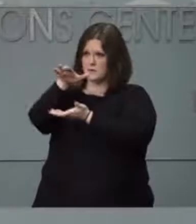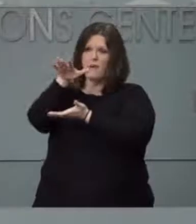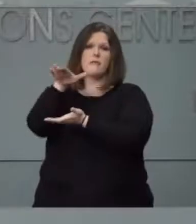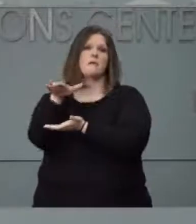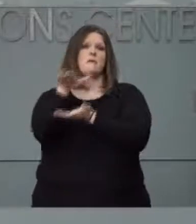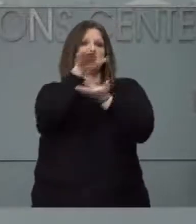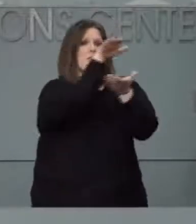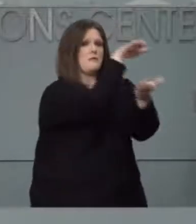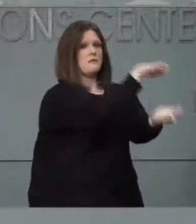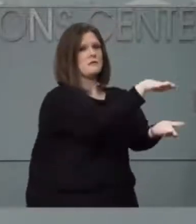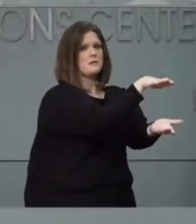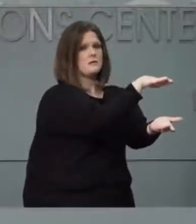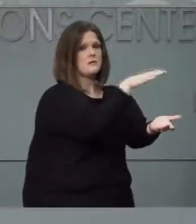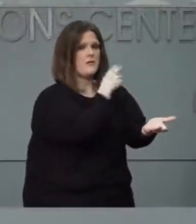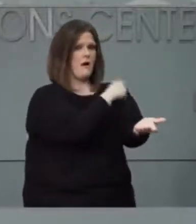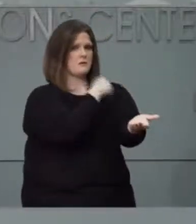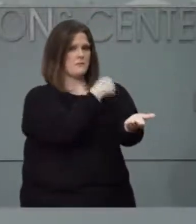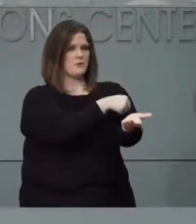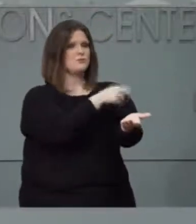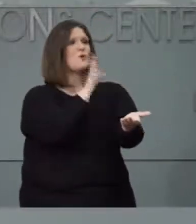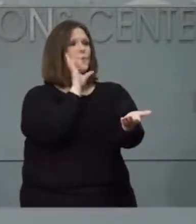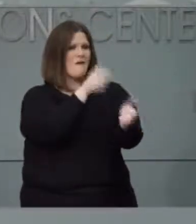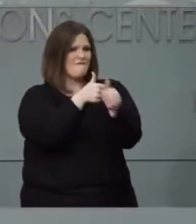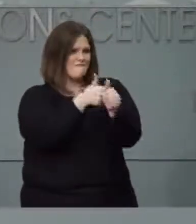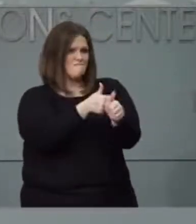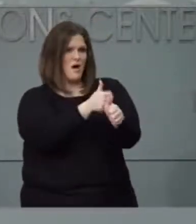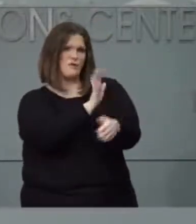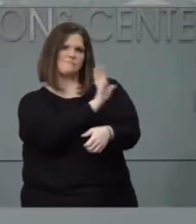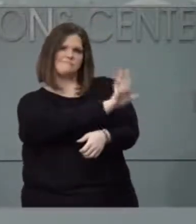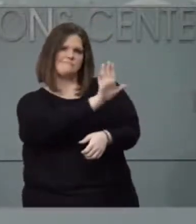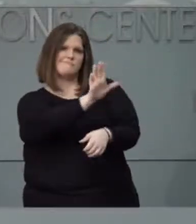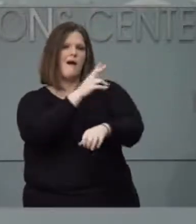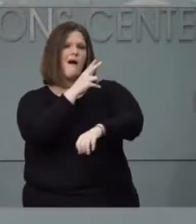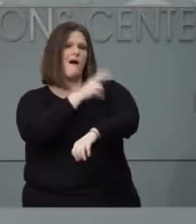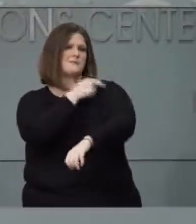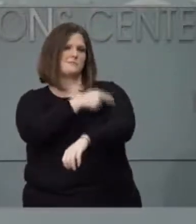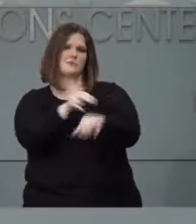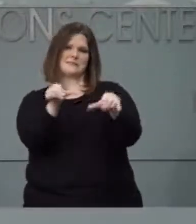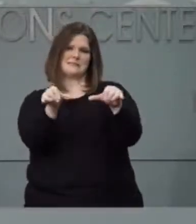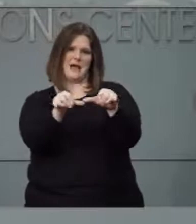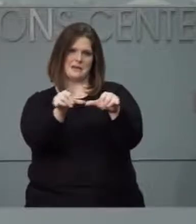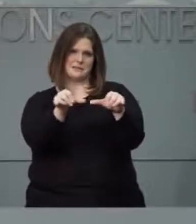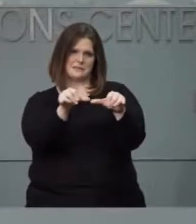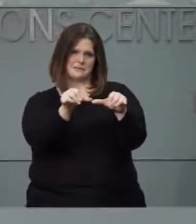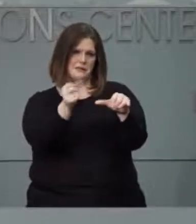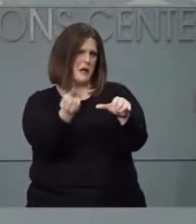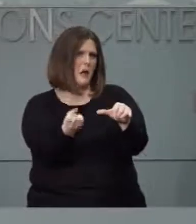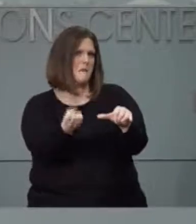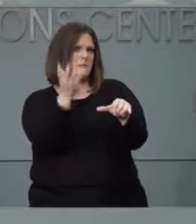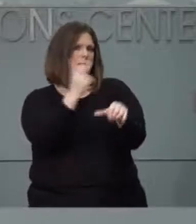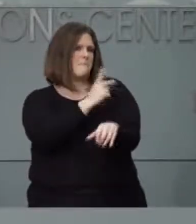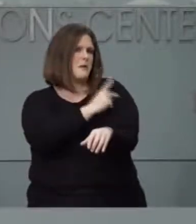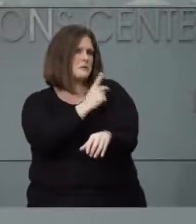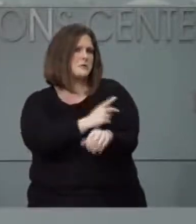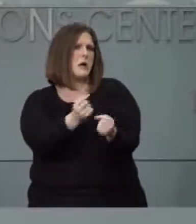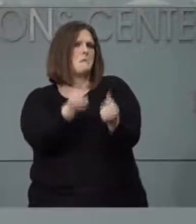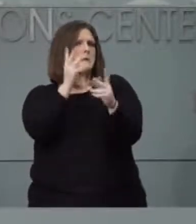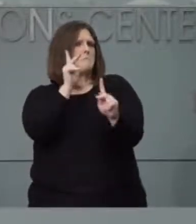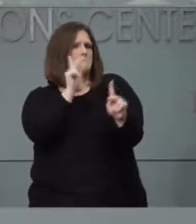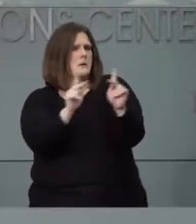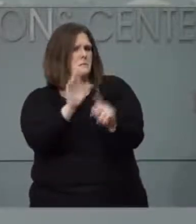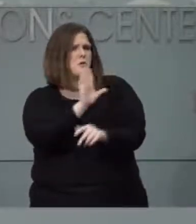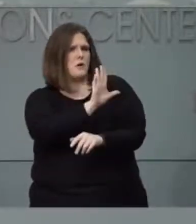to a limited number of hospitals. It'll be based on hospital size as well as figuring out the